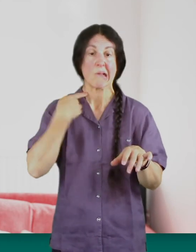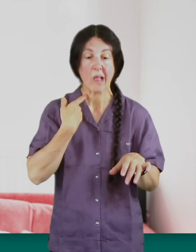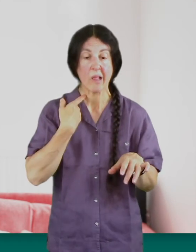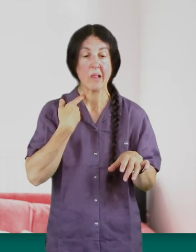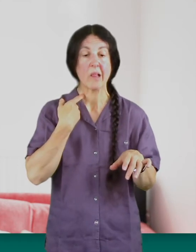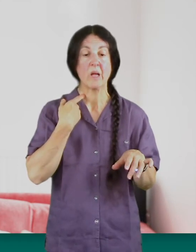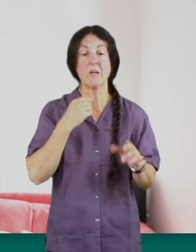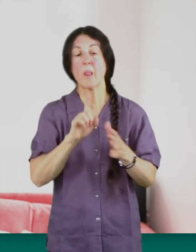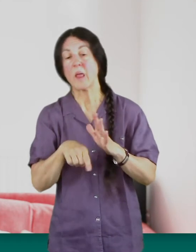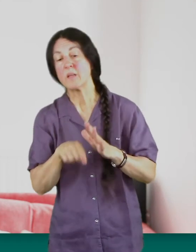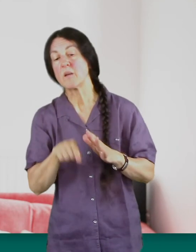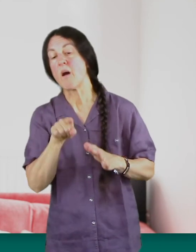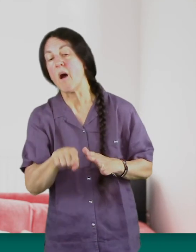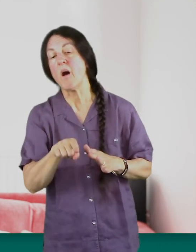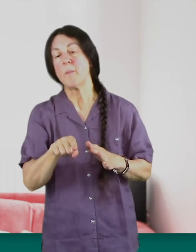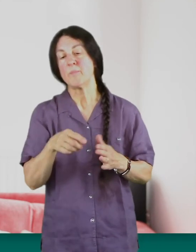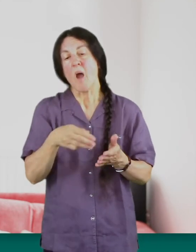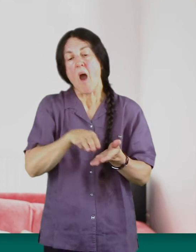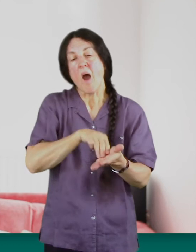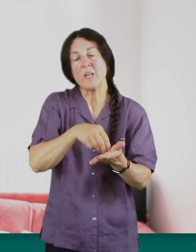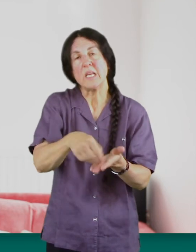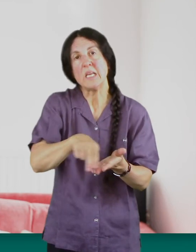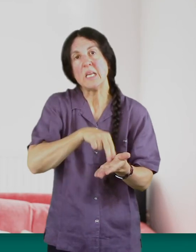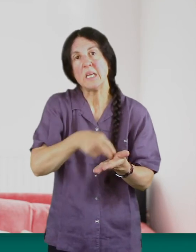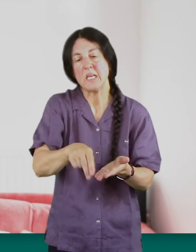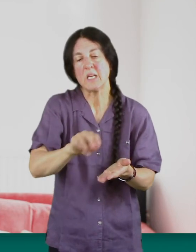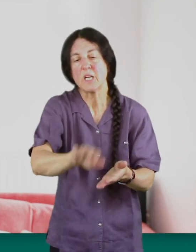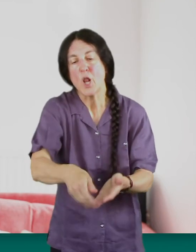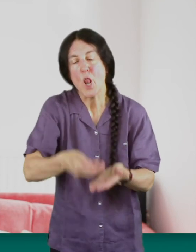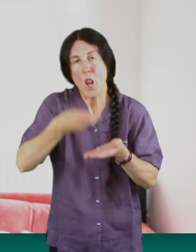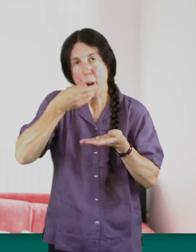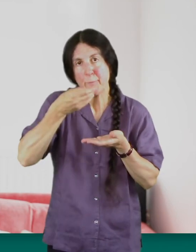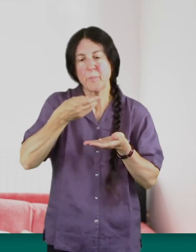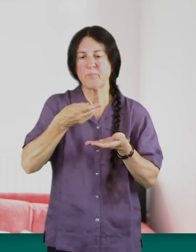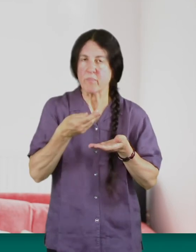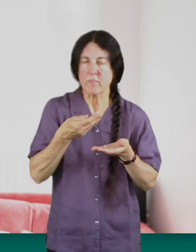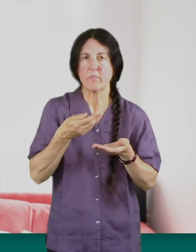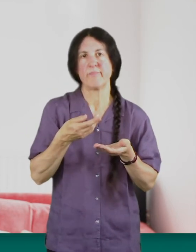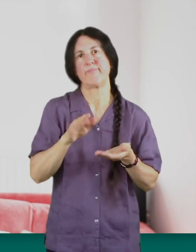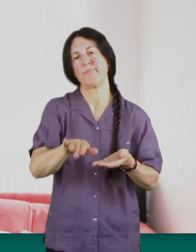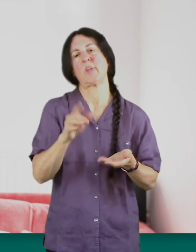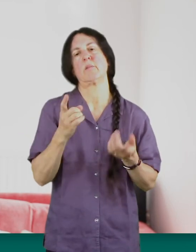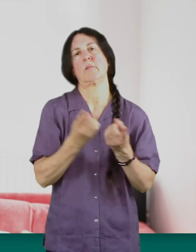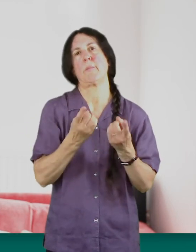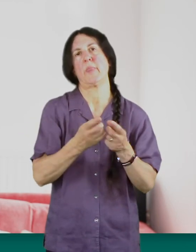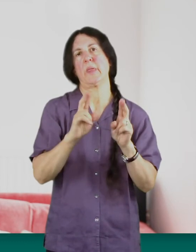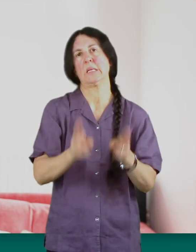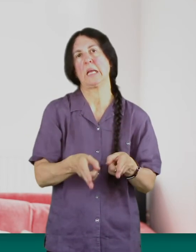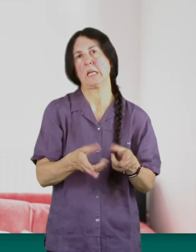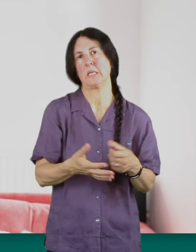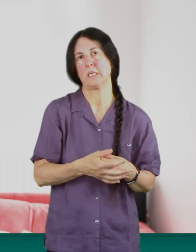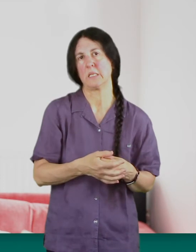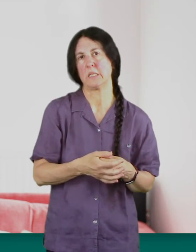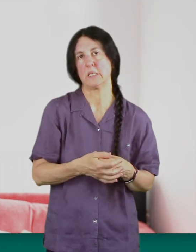complete disregard for his vow, and I think to a degree that it is, but I wonder also if it's fear that's just